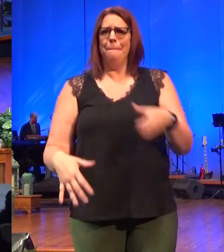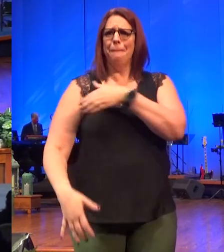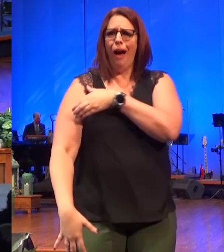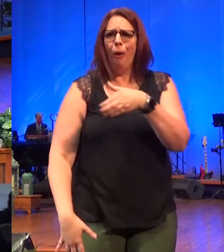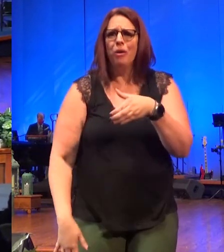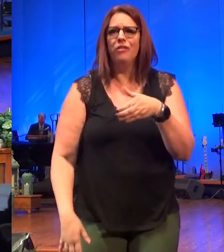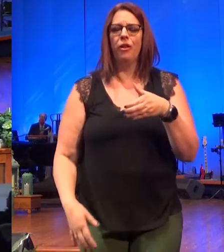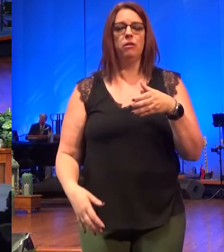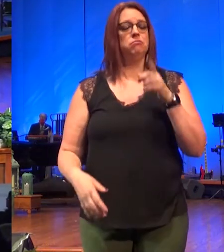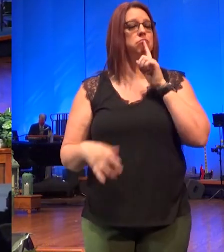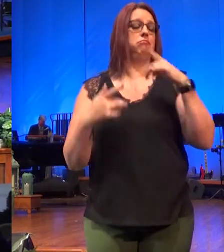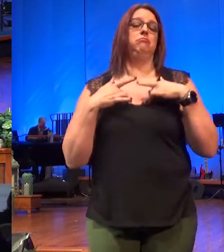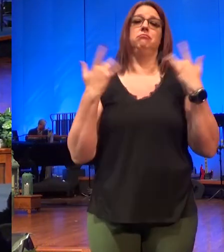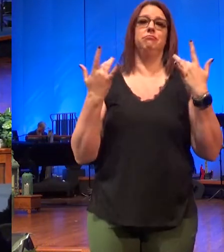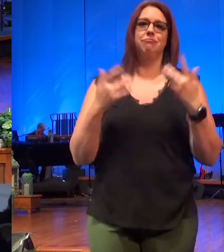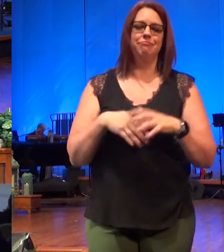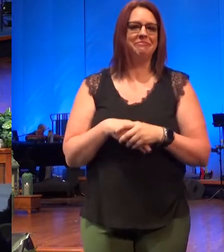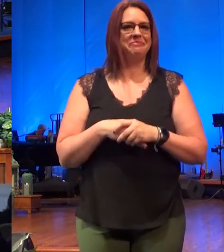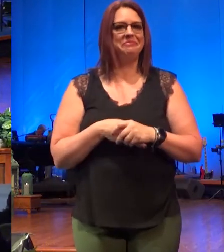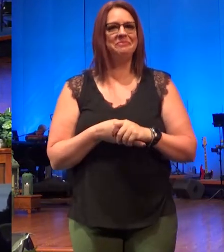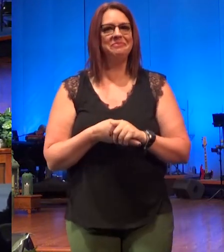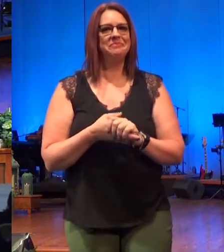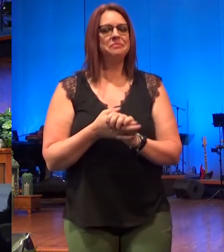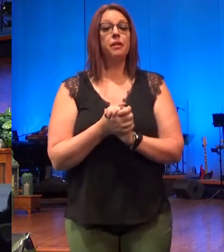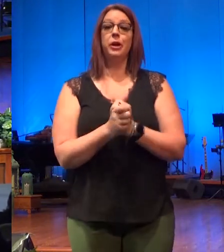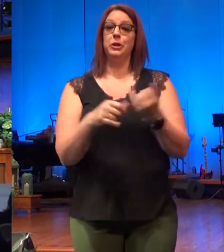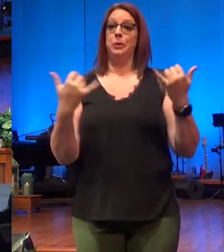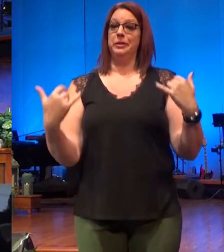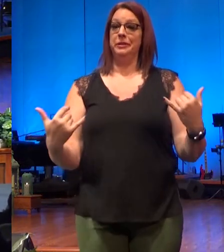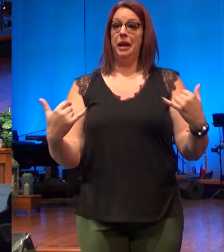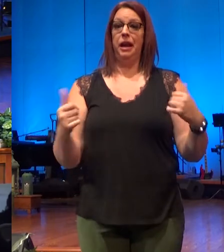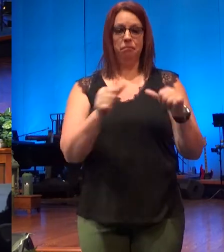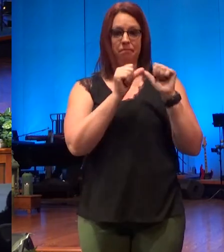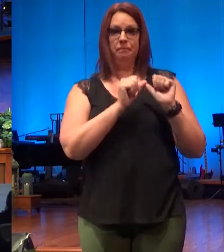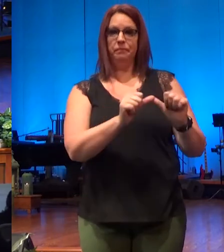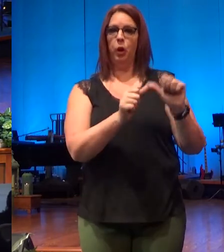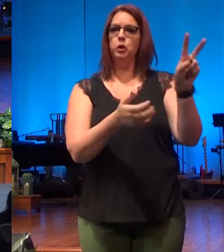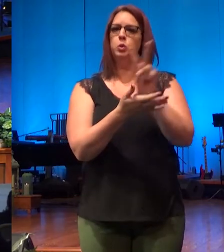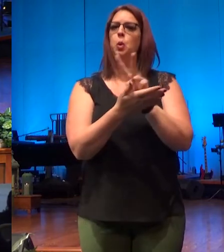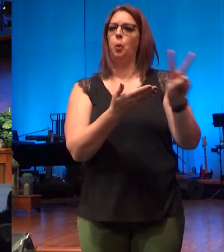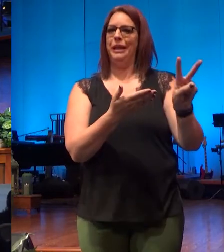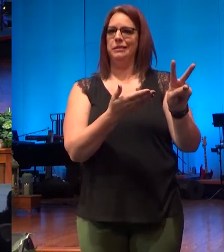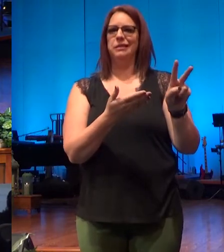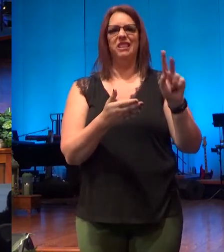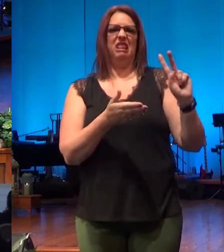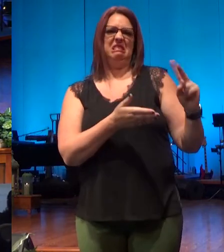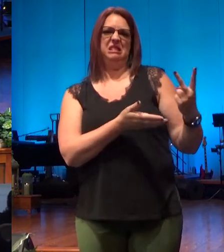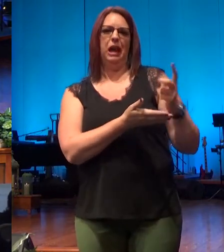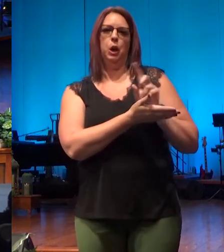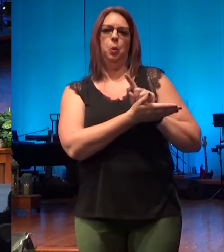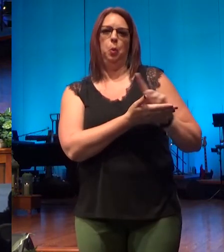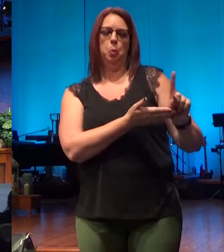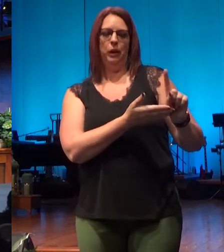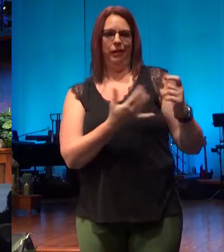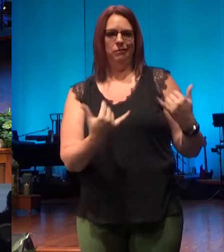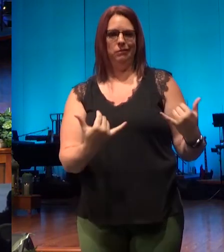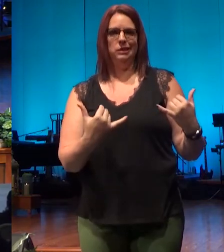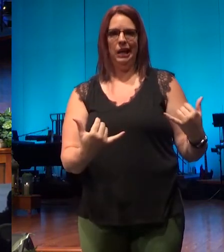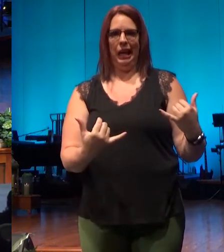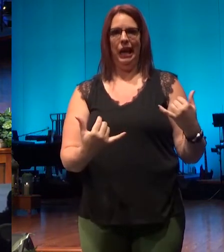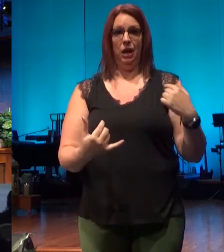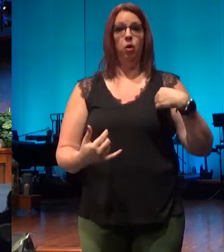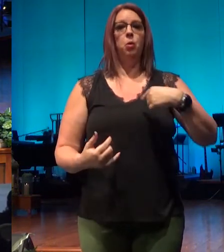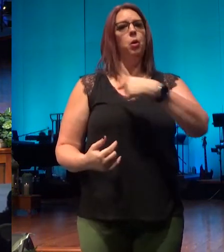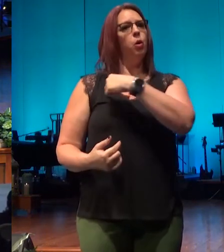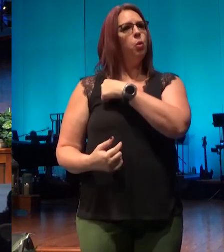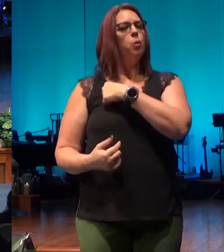powerful. What a joy. What a joy. Today we continue our 2-week series. Today's week 2, where we're visiting